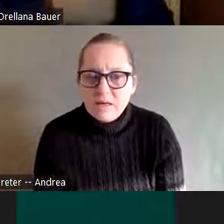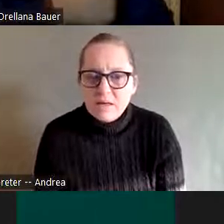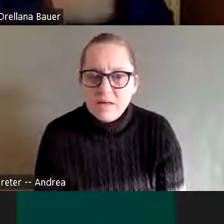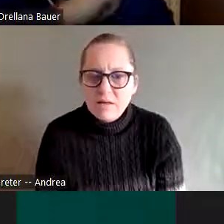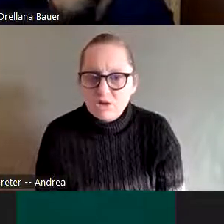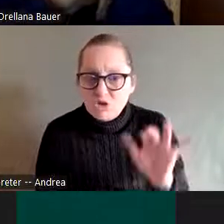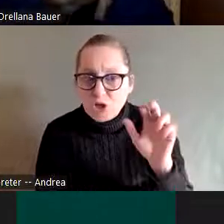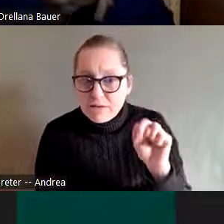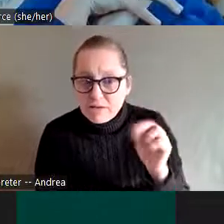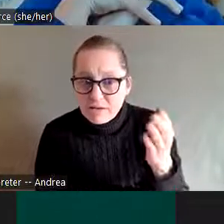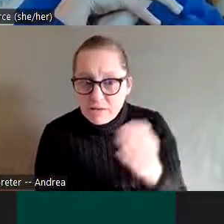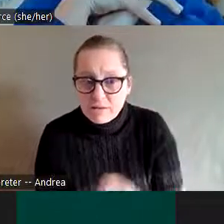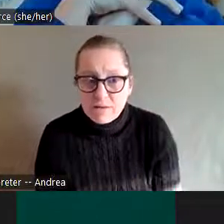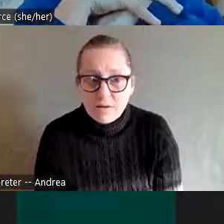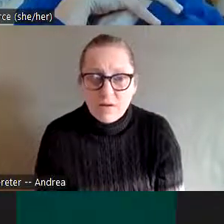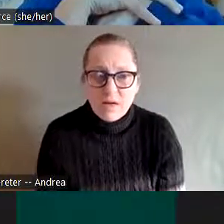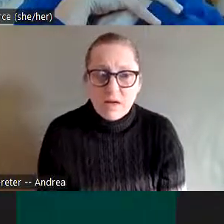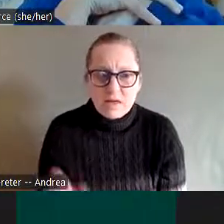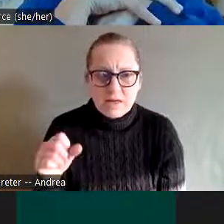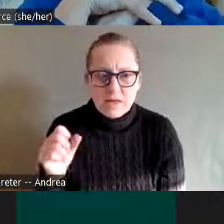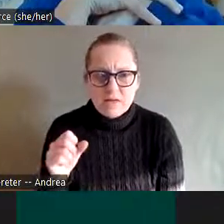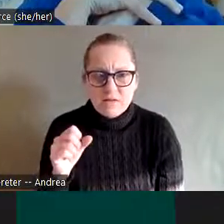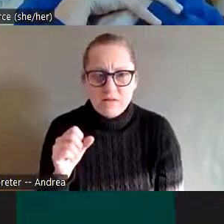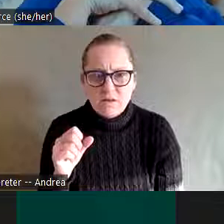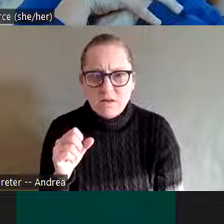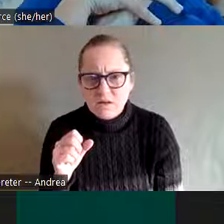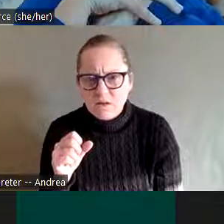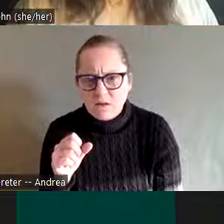Jason? Yeah, Commissioner Jason, you're next.